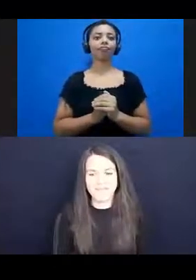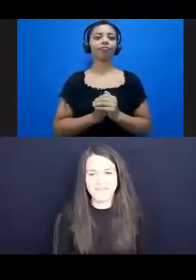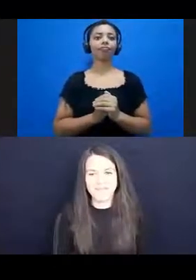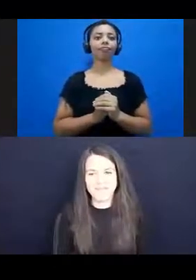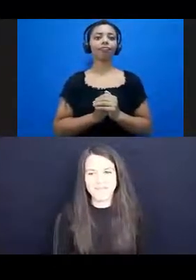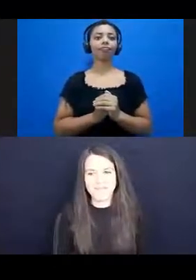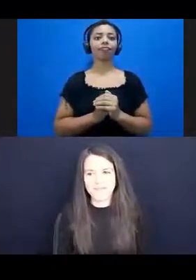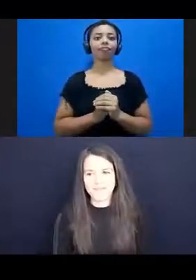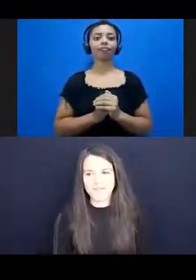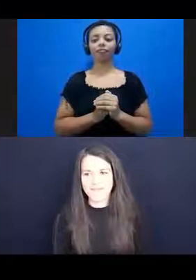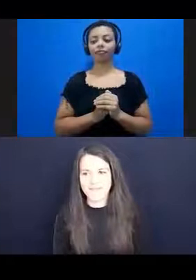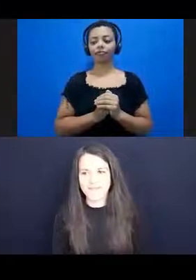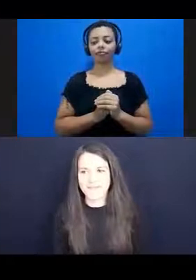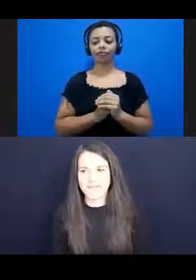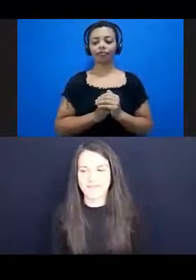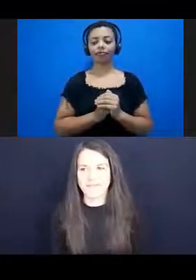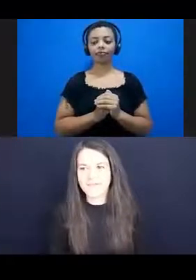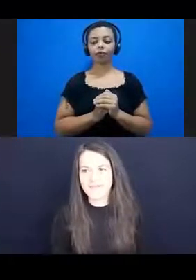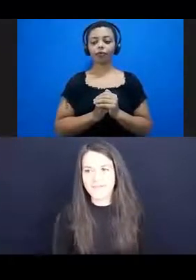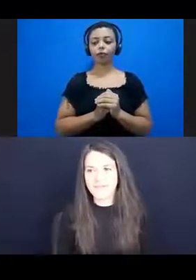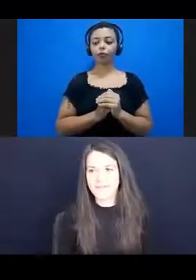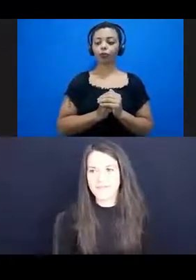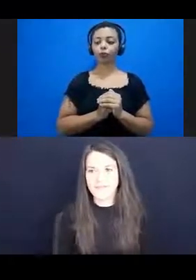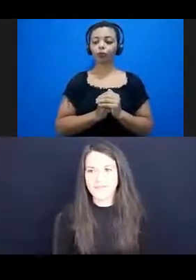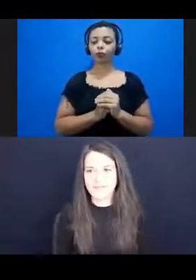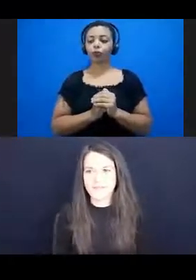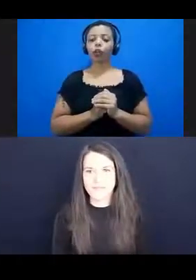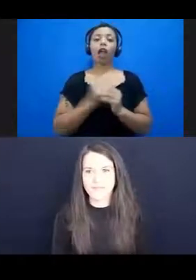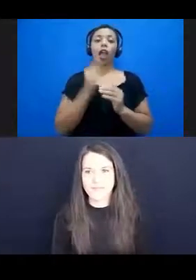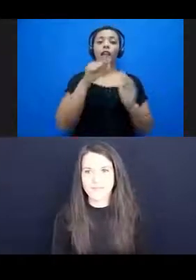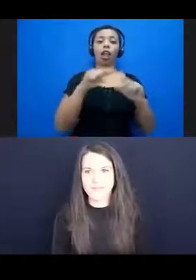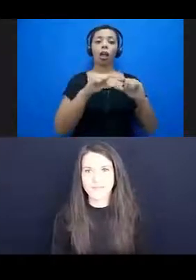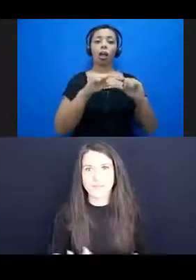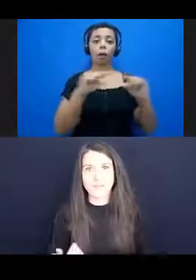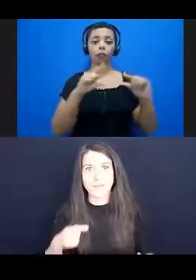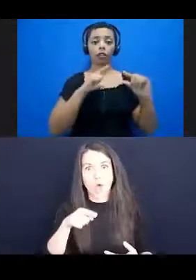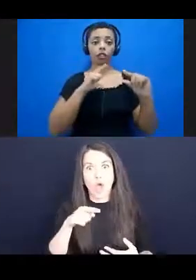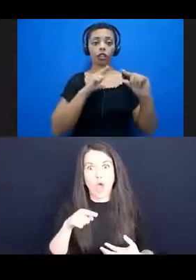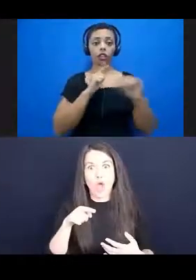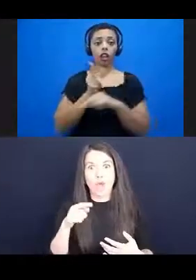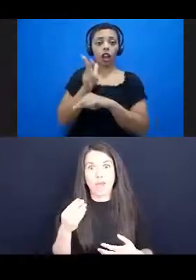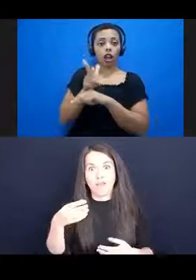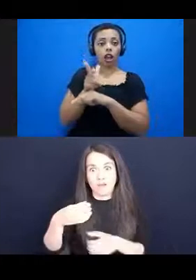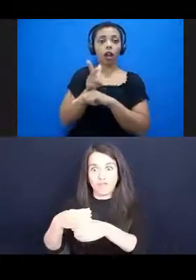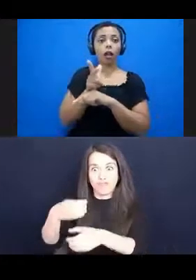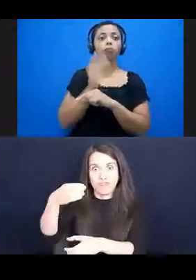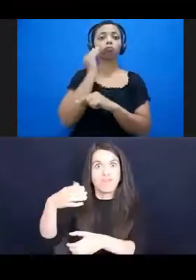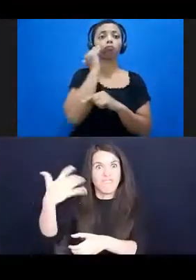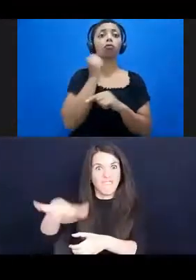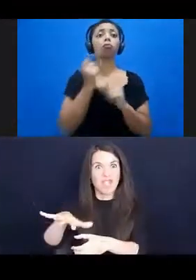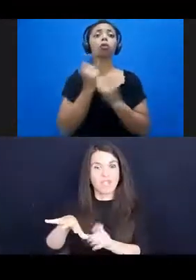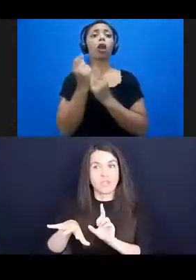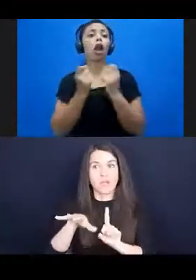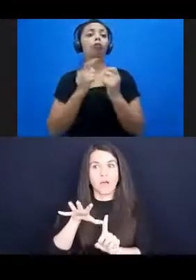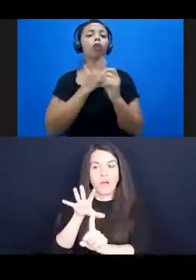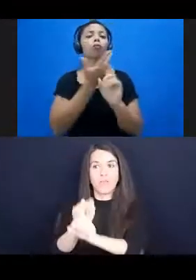Once the target object is detected by the camera, the hippie then sends another haptic signal, notifying